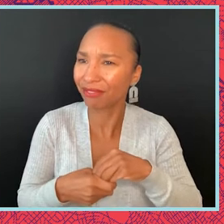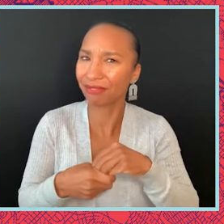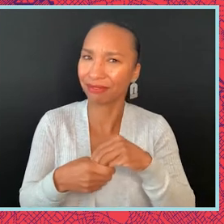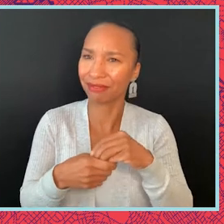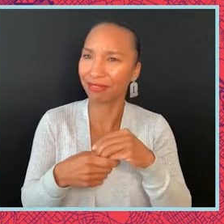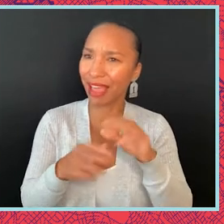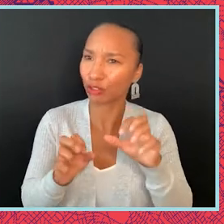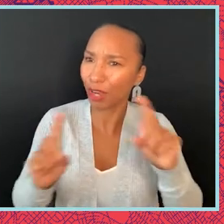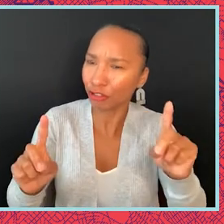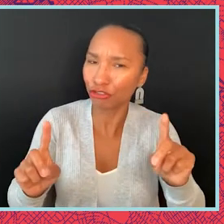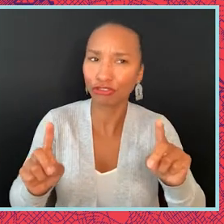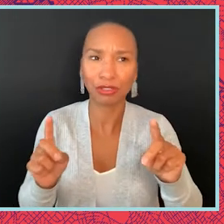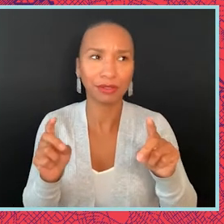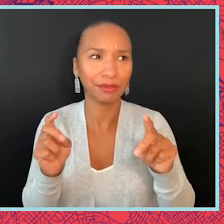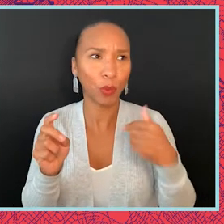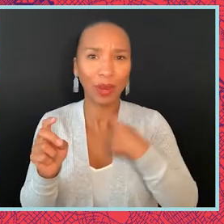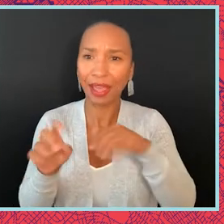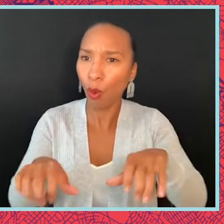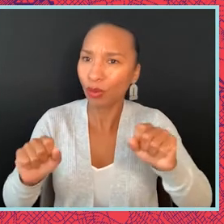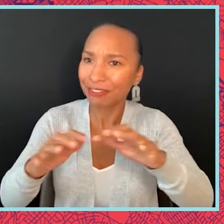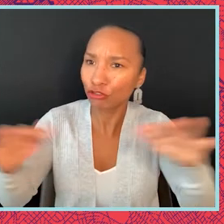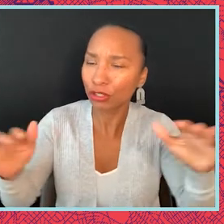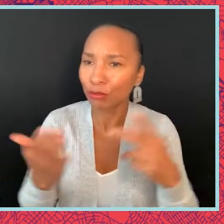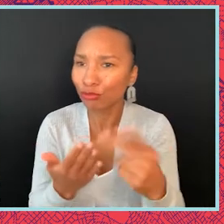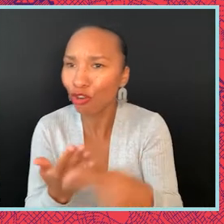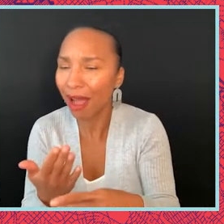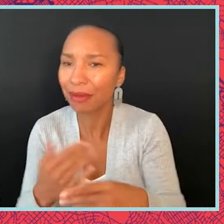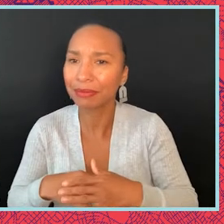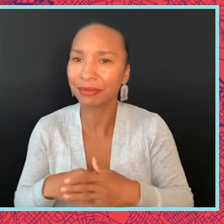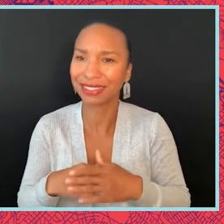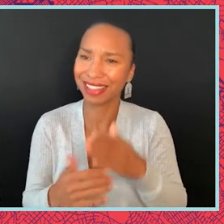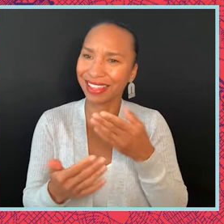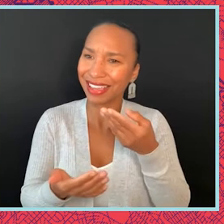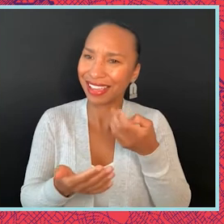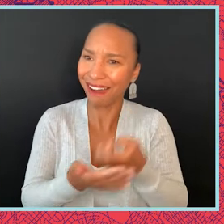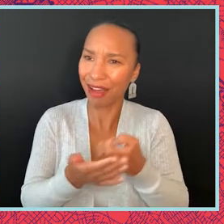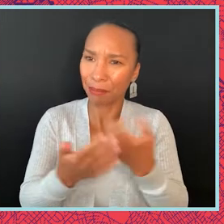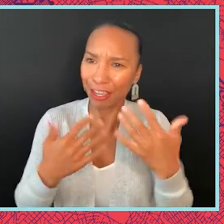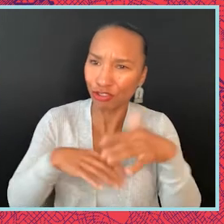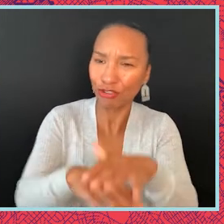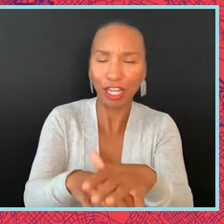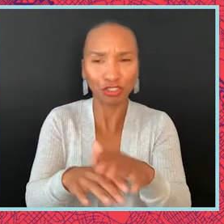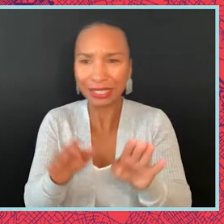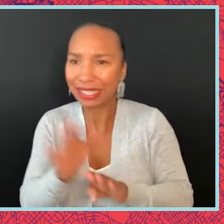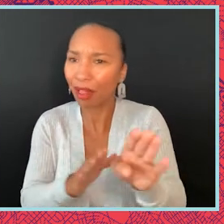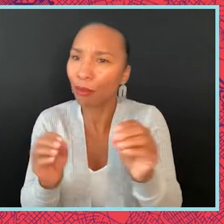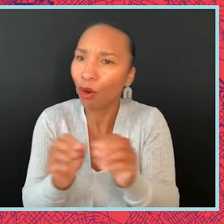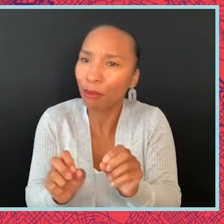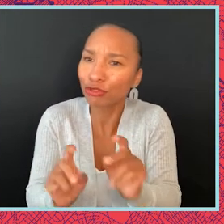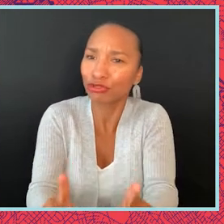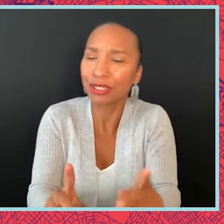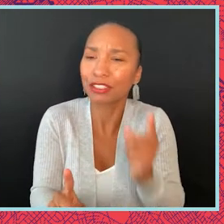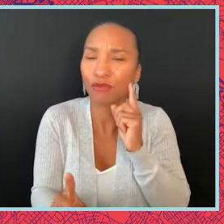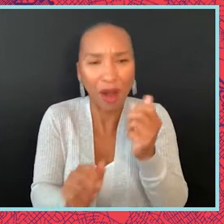We can do, you know, diversity programs. We can integrate our economy and create more